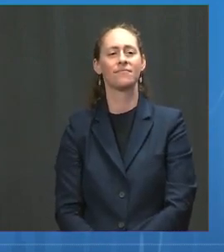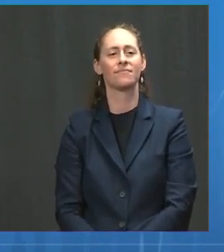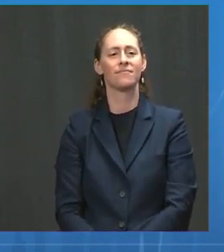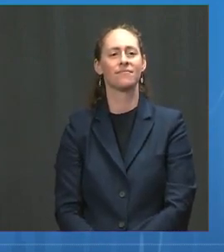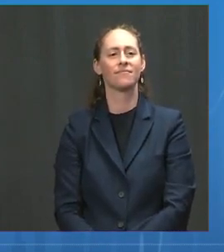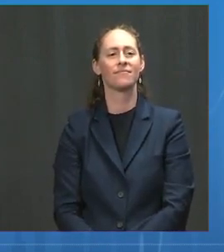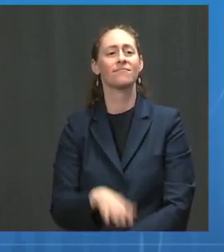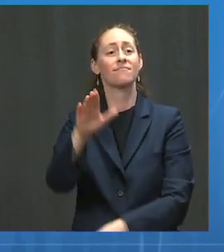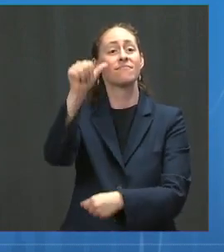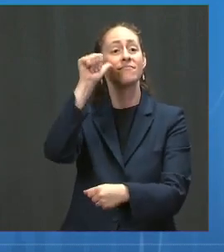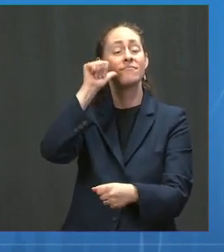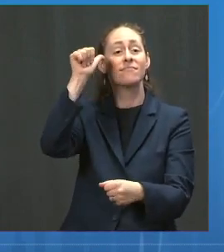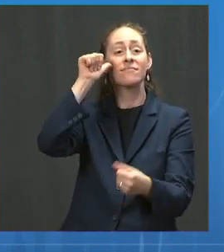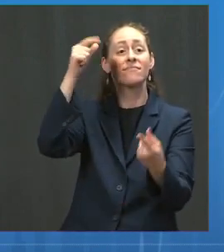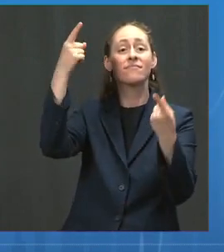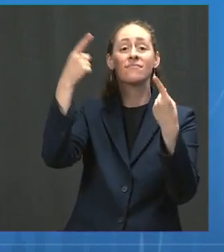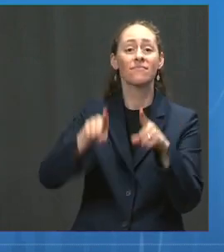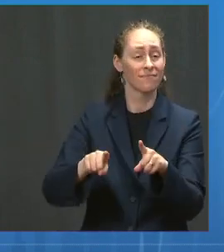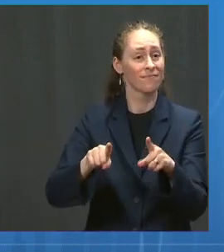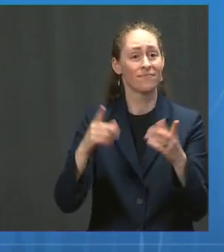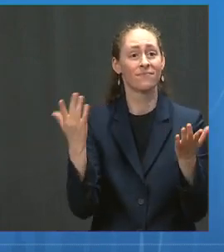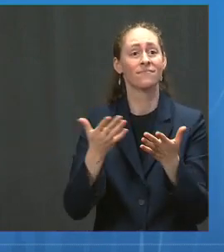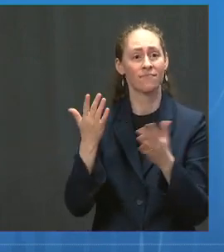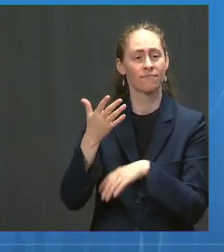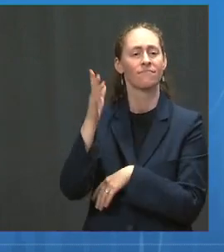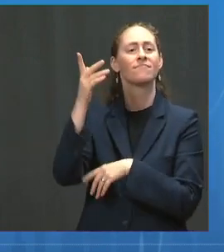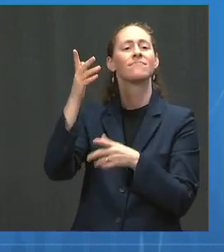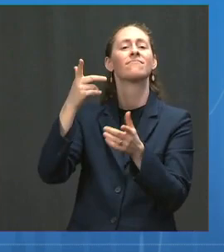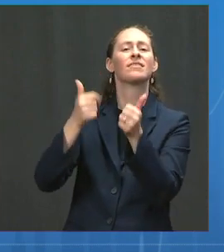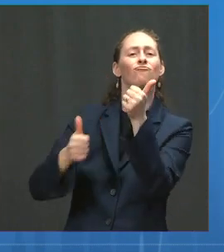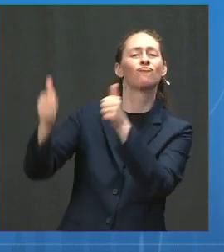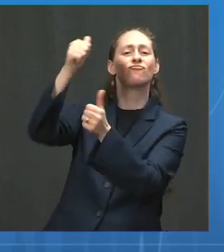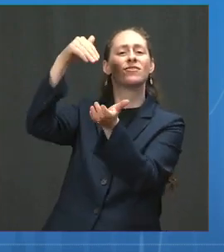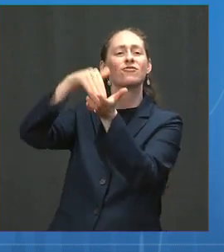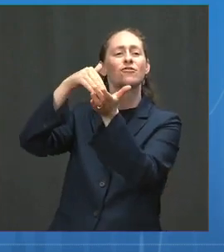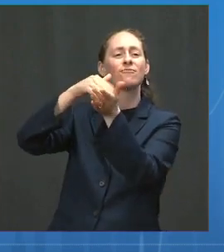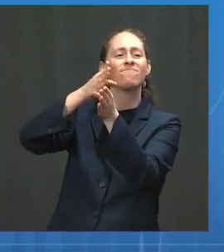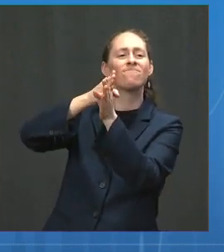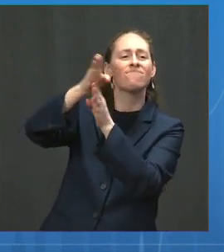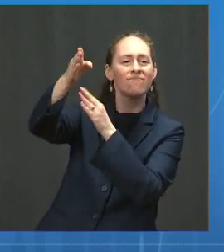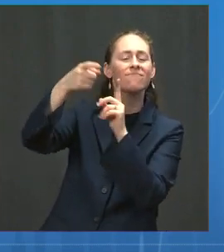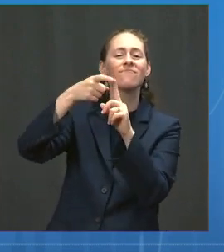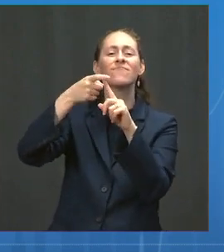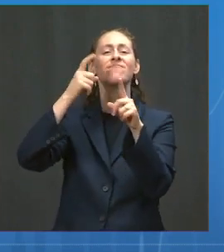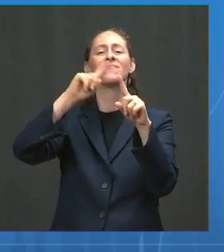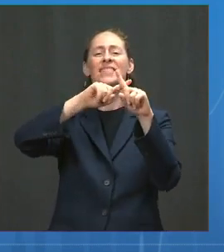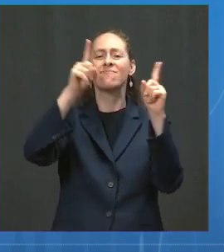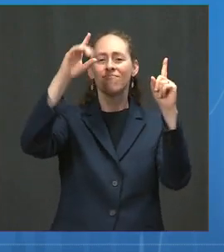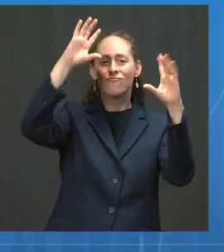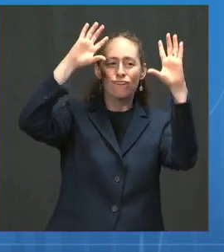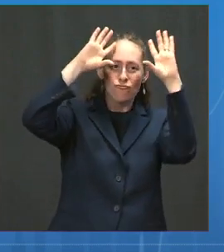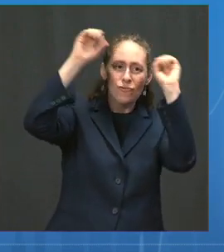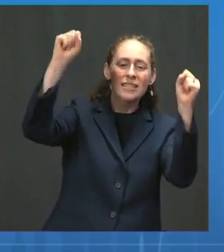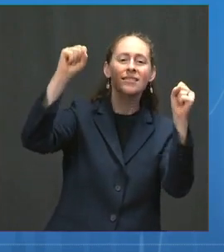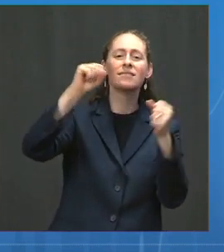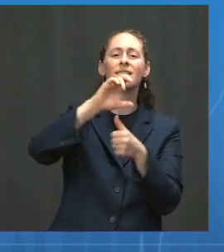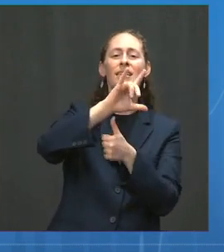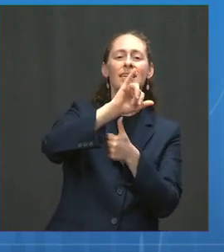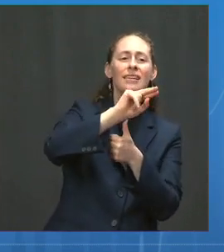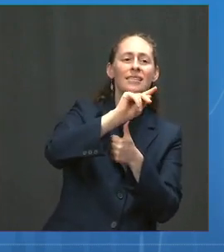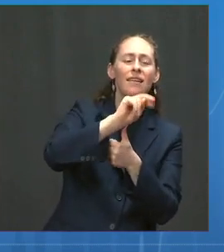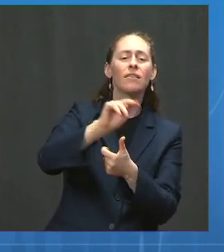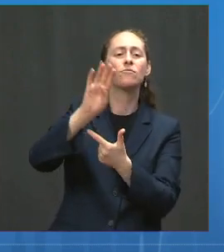living former Surgeons General of the United States from the Clinton, Bush, Obama, and Trump administrations to discuss our public